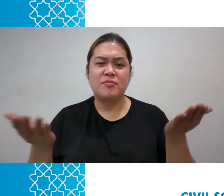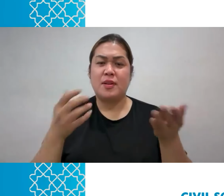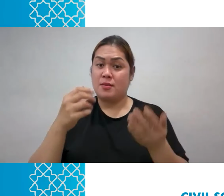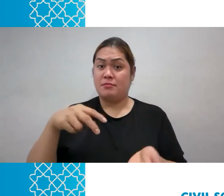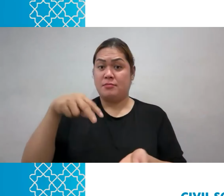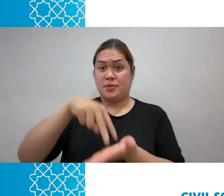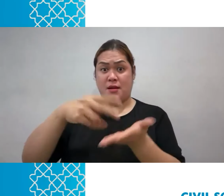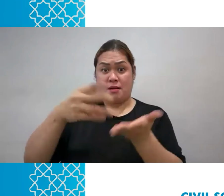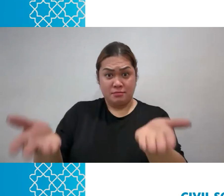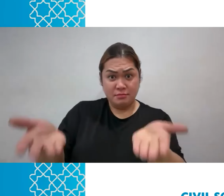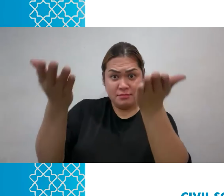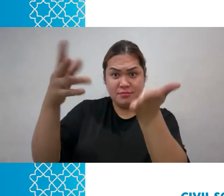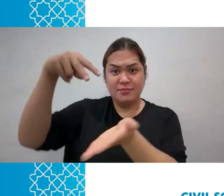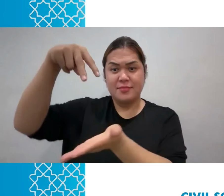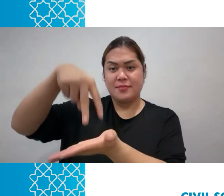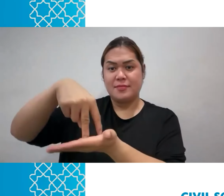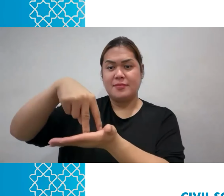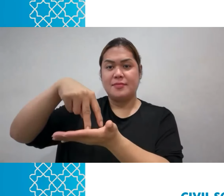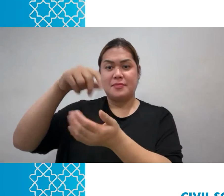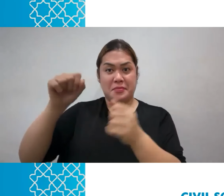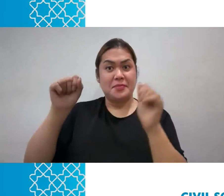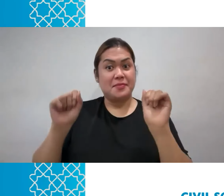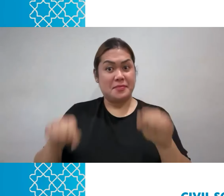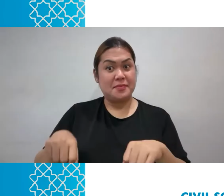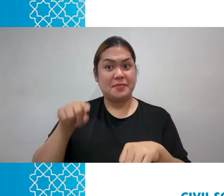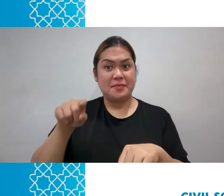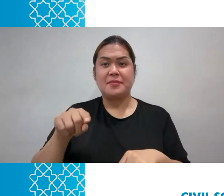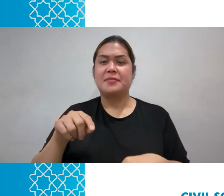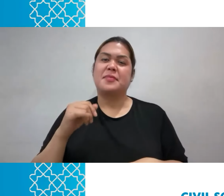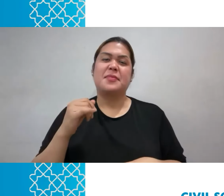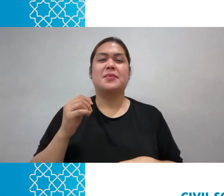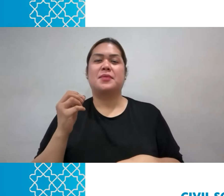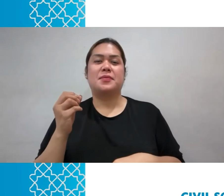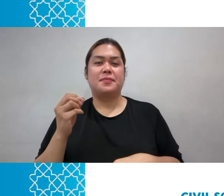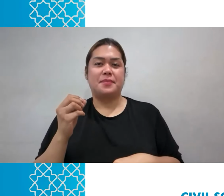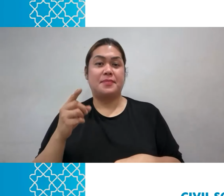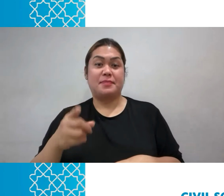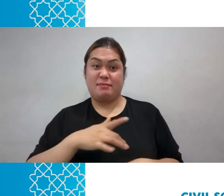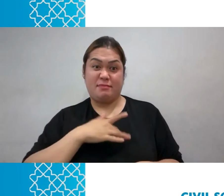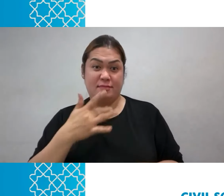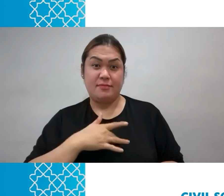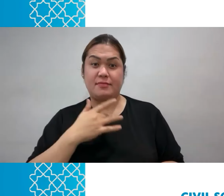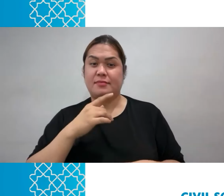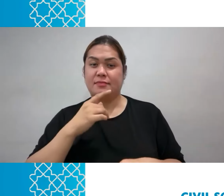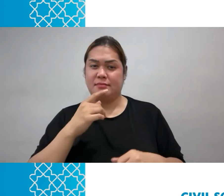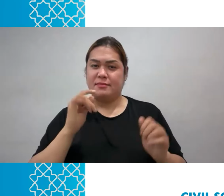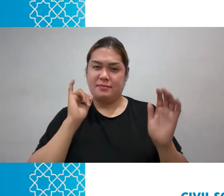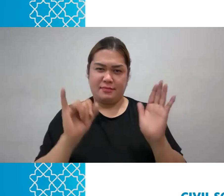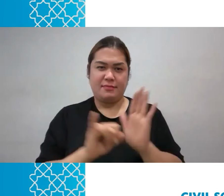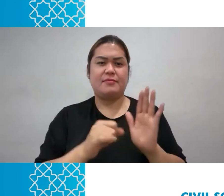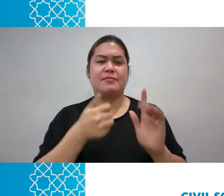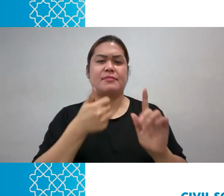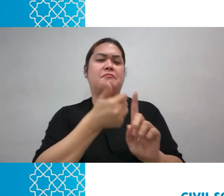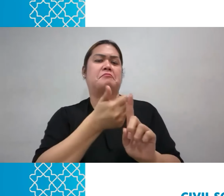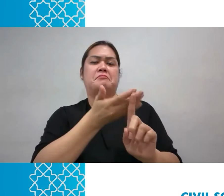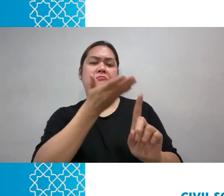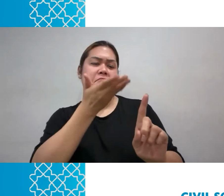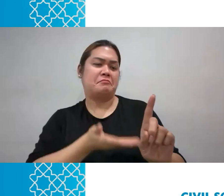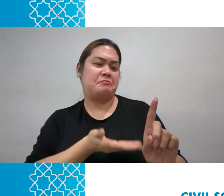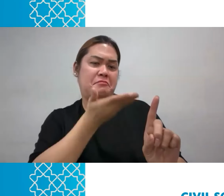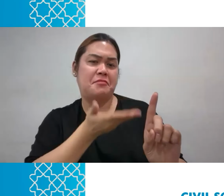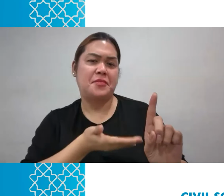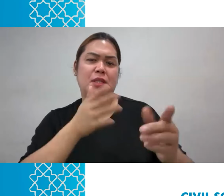following statement applies to you. If you identify as someone who is a musician or really enjoys music